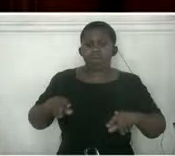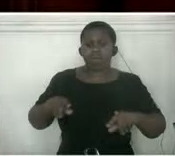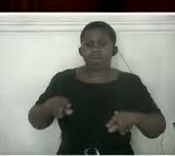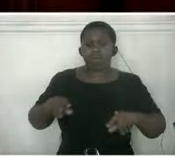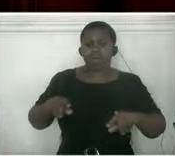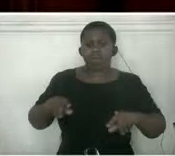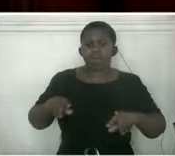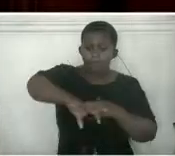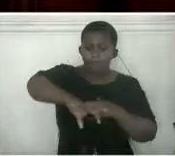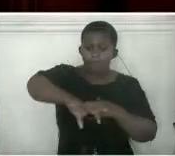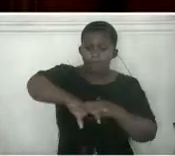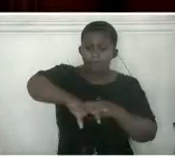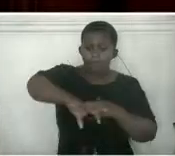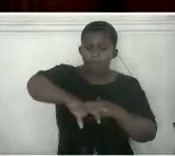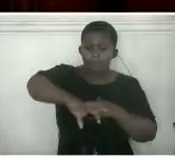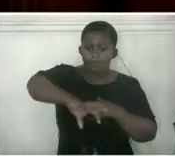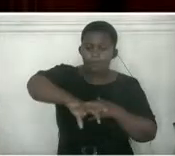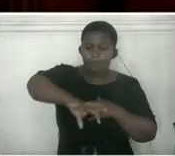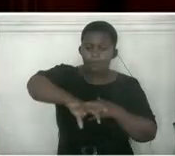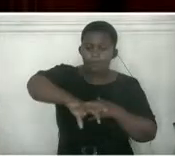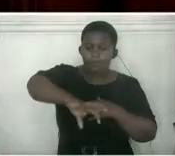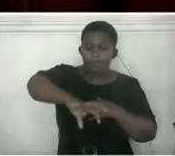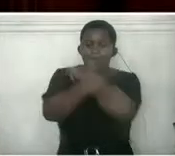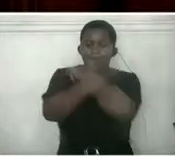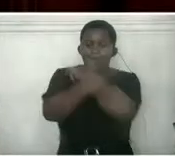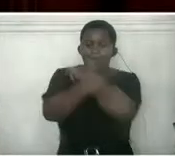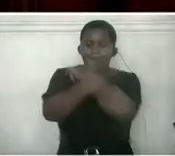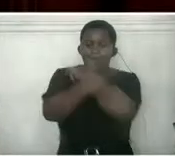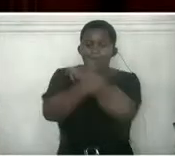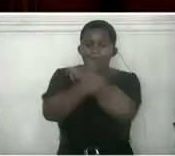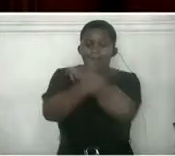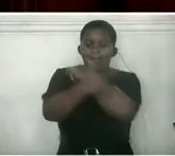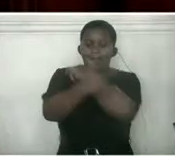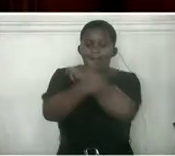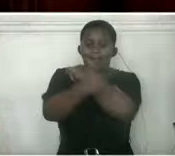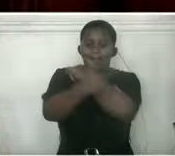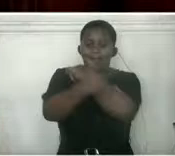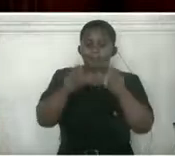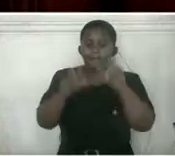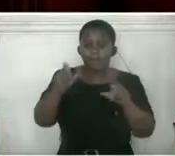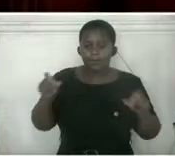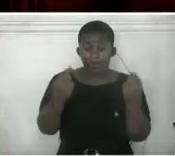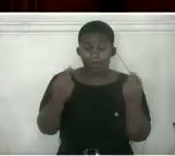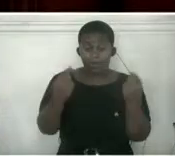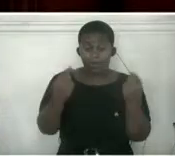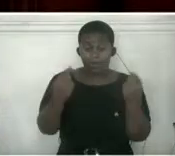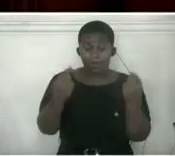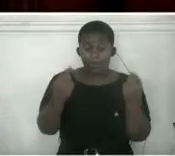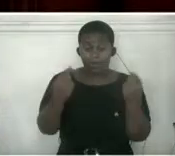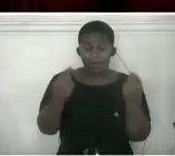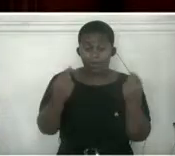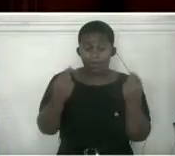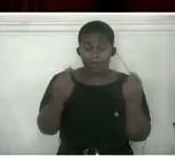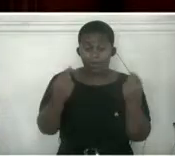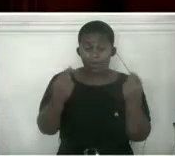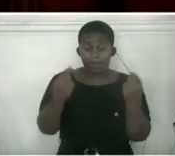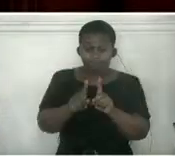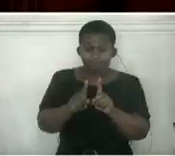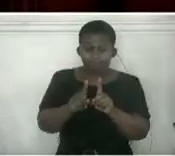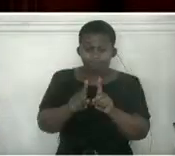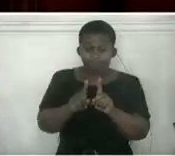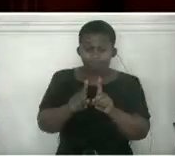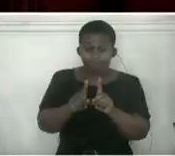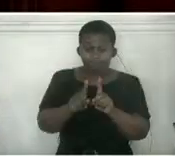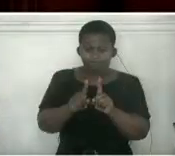province and of our country and our people. As a nation through the valley of the shadow